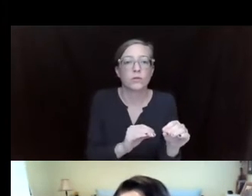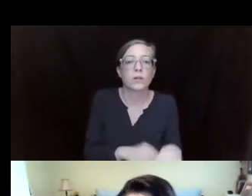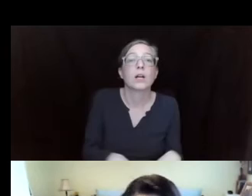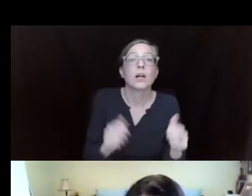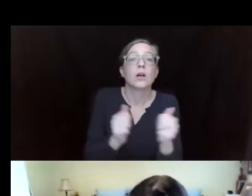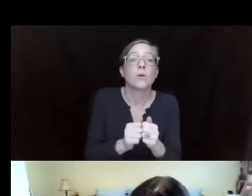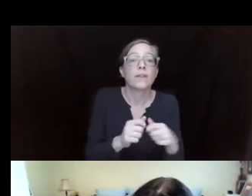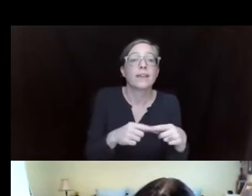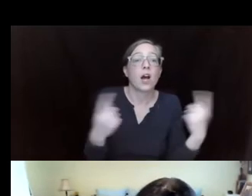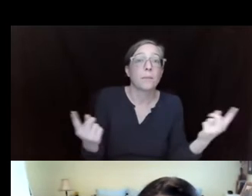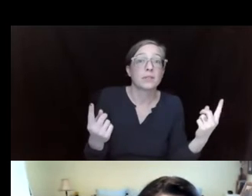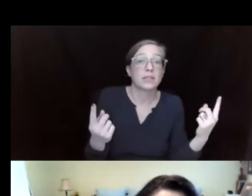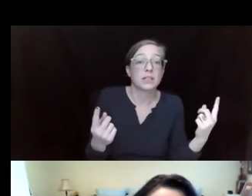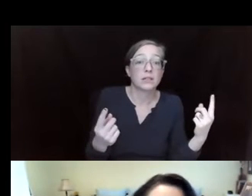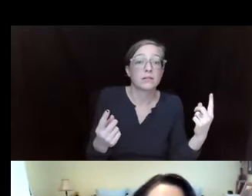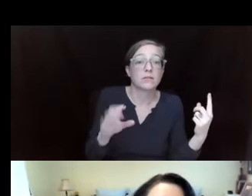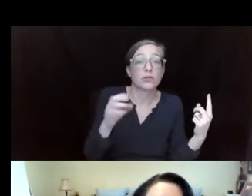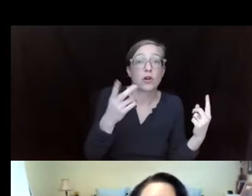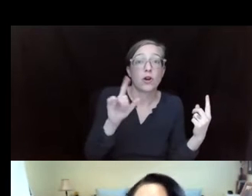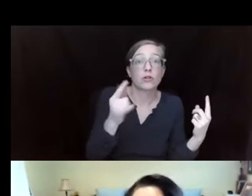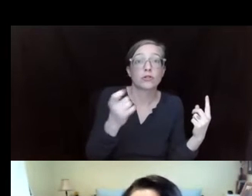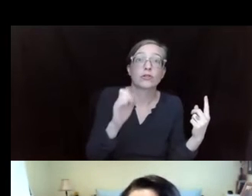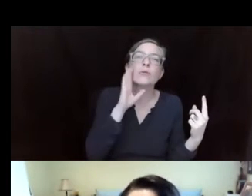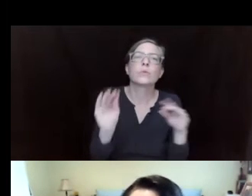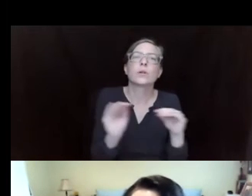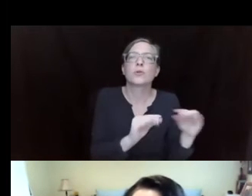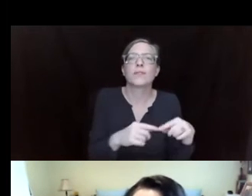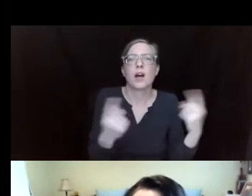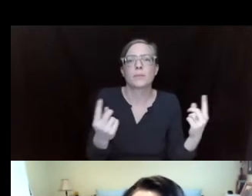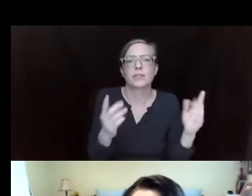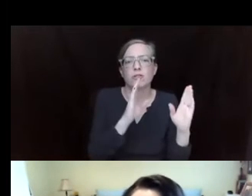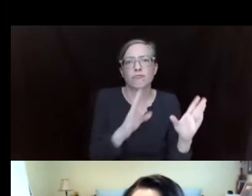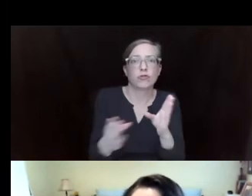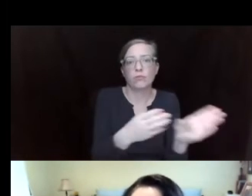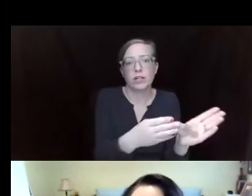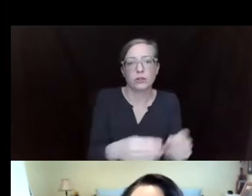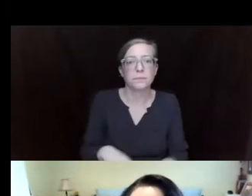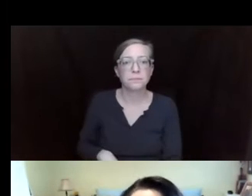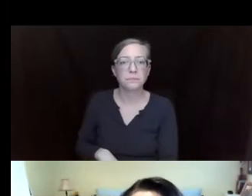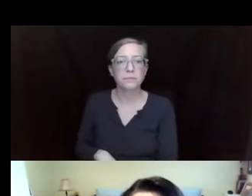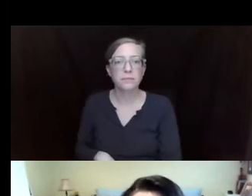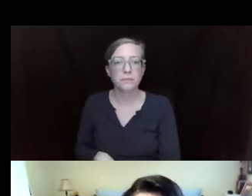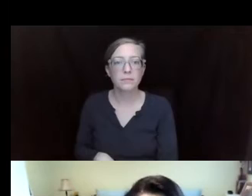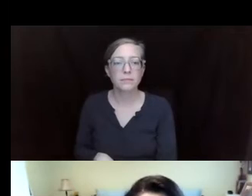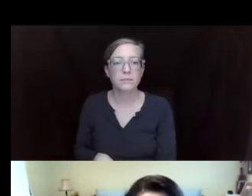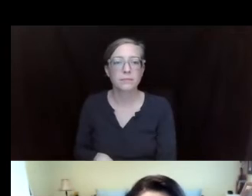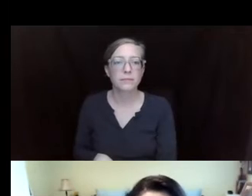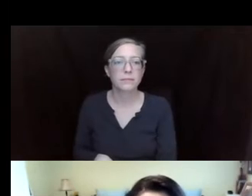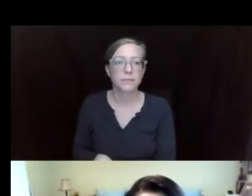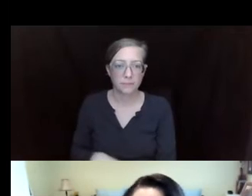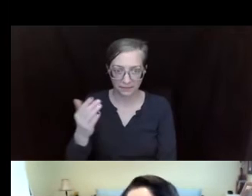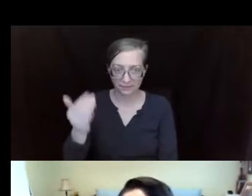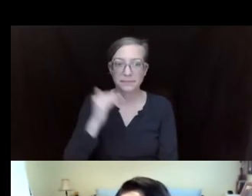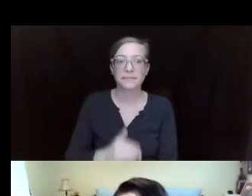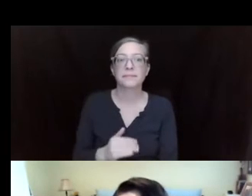the opposite direction. Now, another phenomena that I would like to talk about is electrosmotic flow.